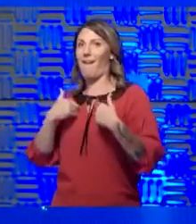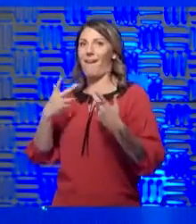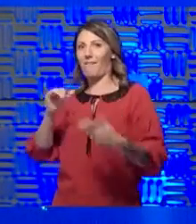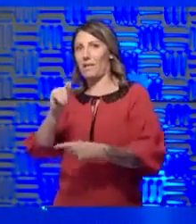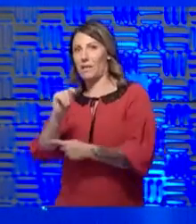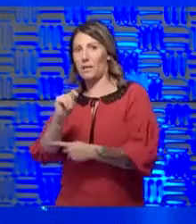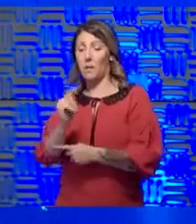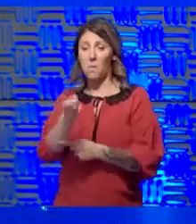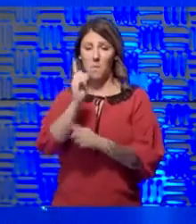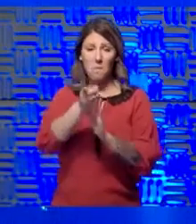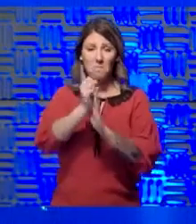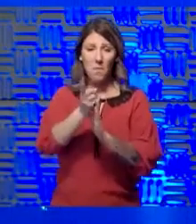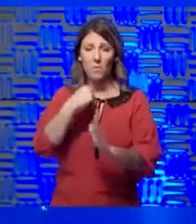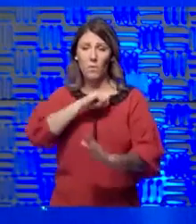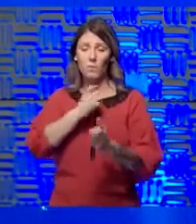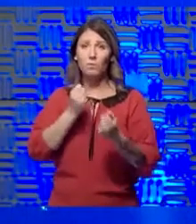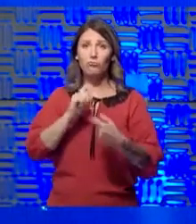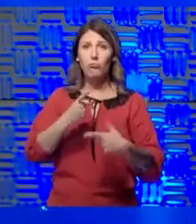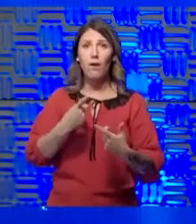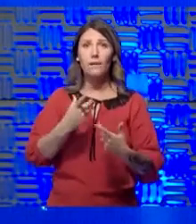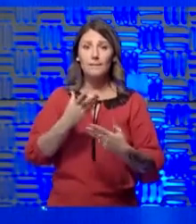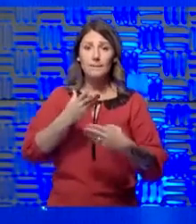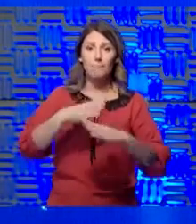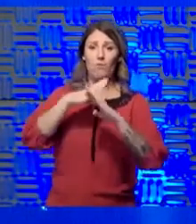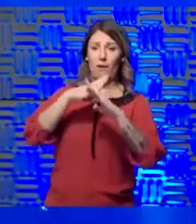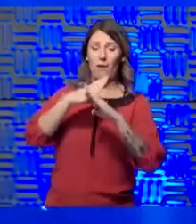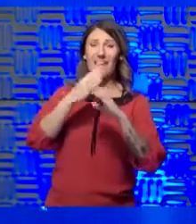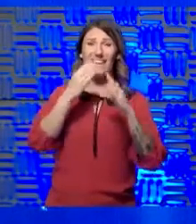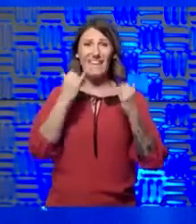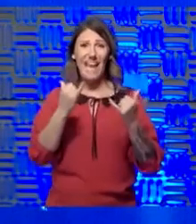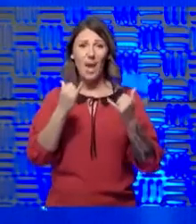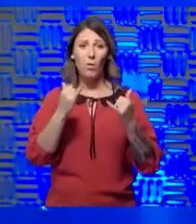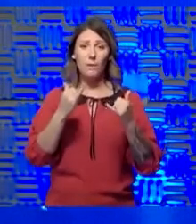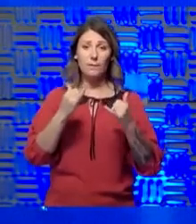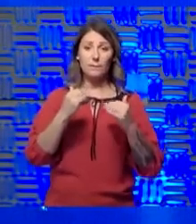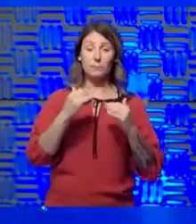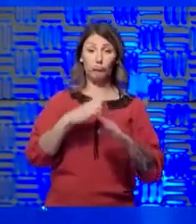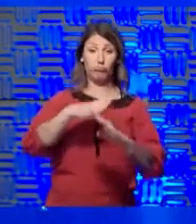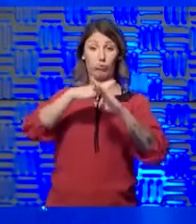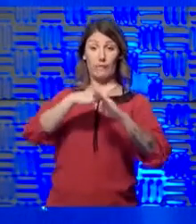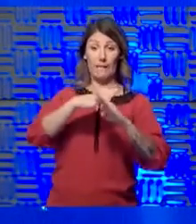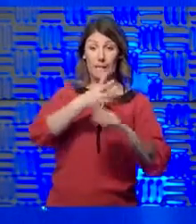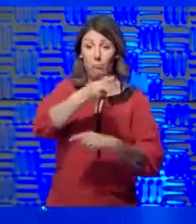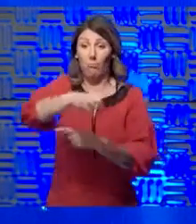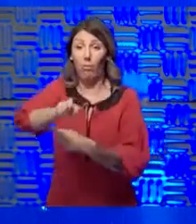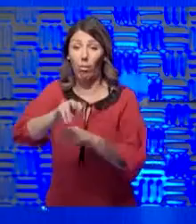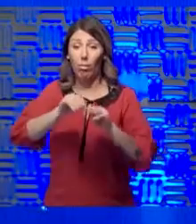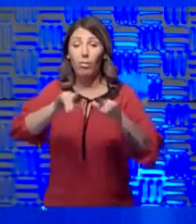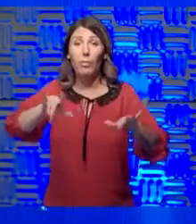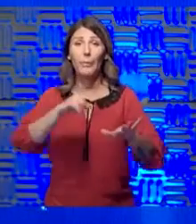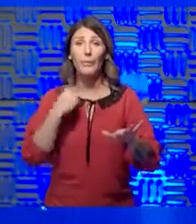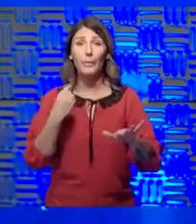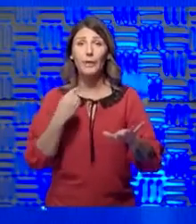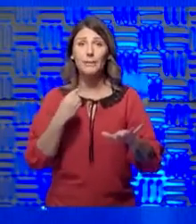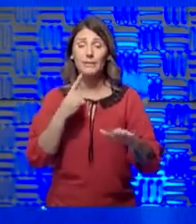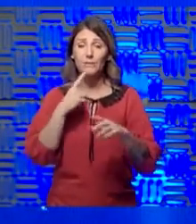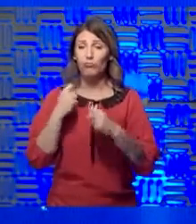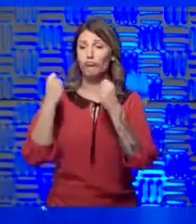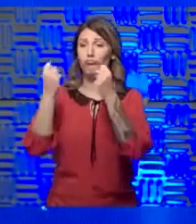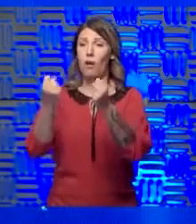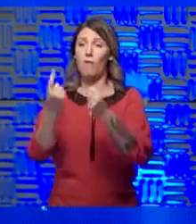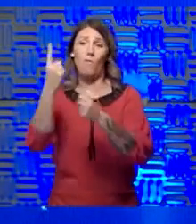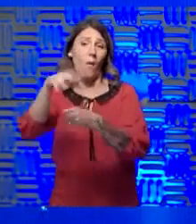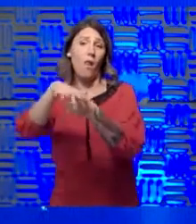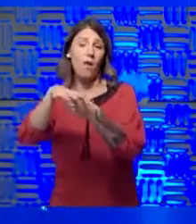to prevent stuff from coming in. Now it's mitigating the risk. And I just don't know that of getting in a car and driving from one spot to another spot, what's the magic